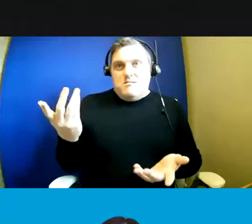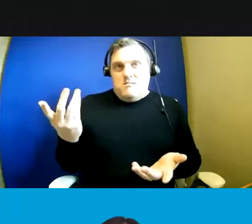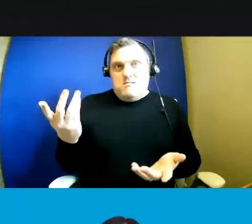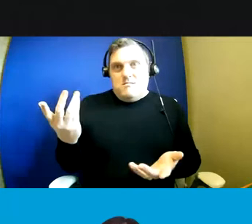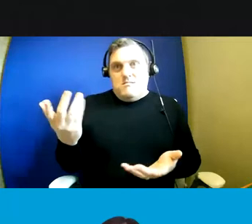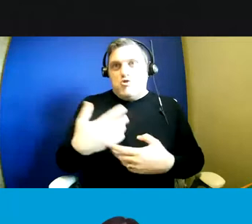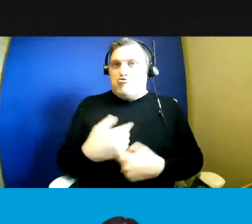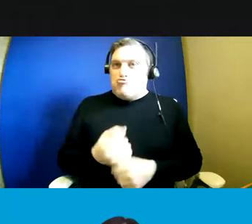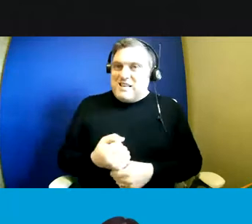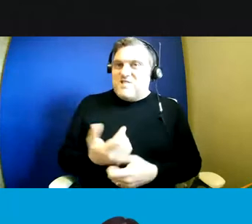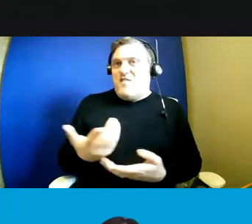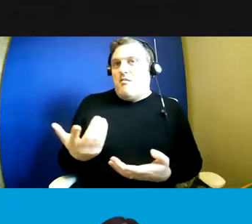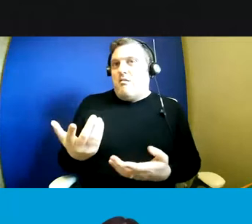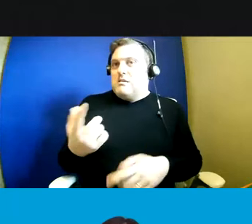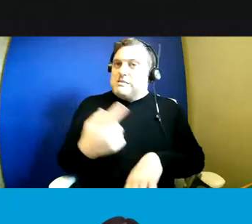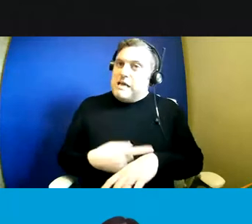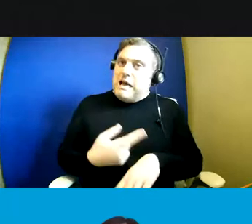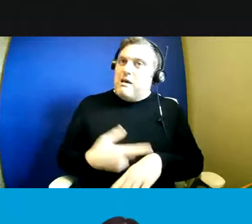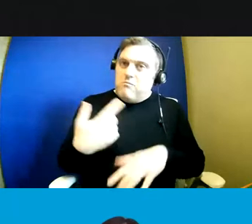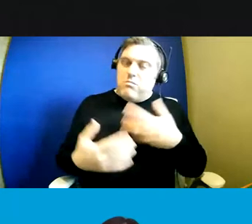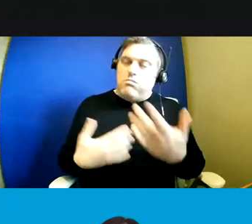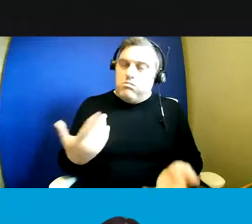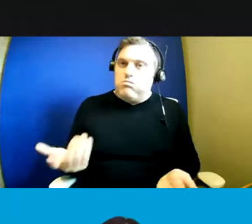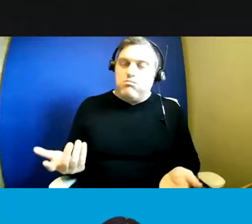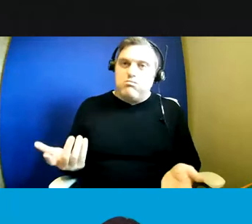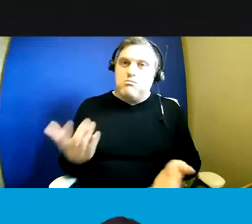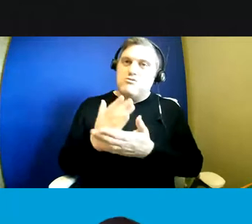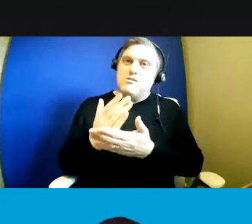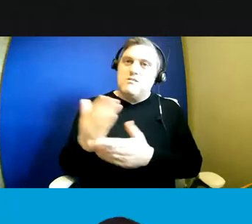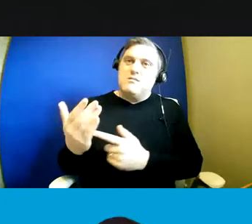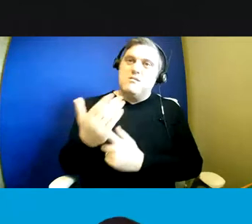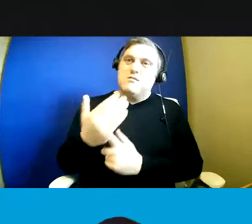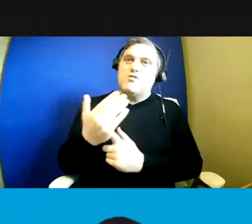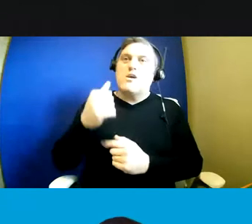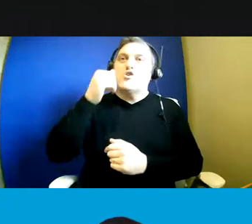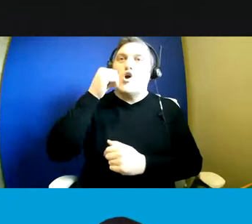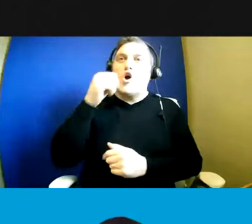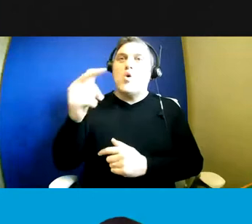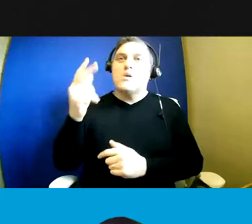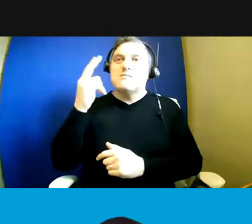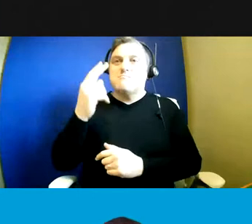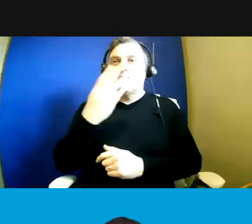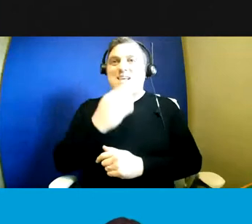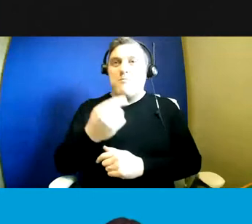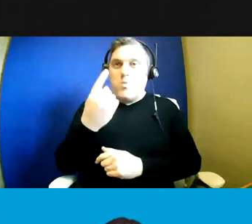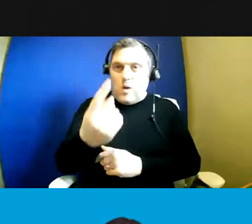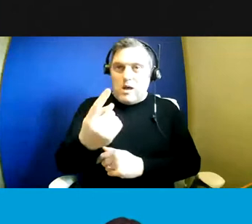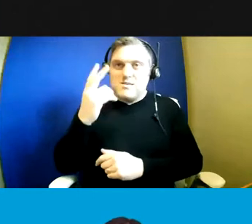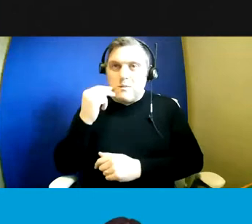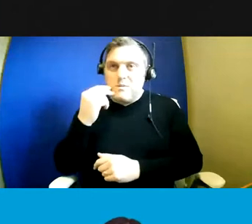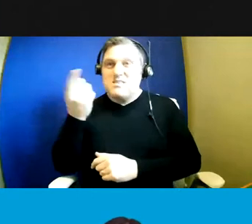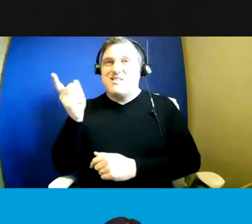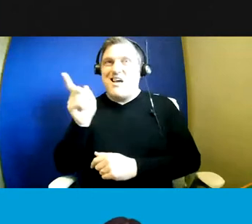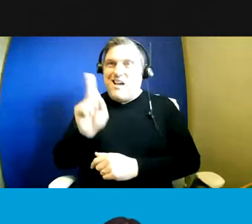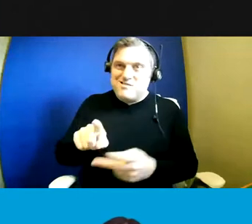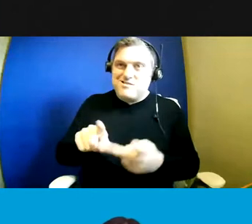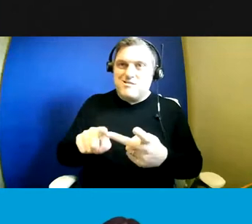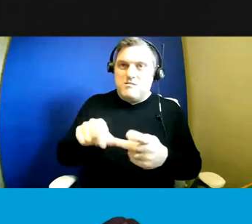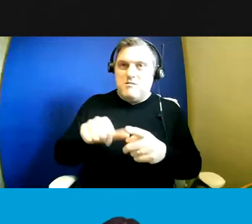and stressful and unrelenting at the best of times. So I can imagine if someone's got type 1 diabetes and post-COVID